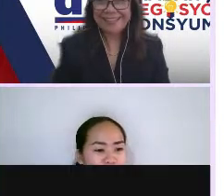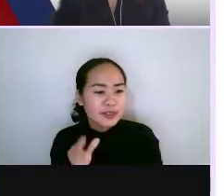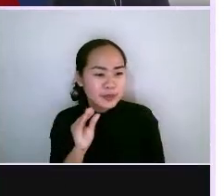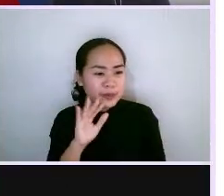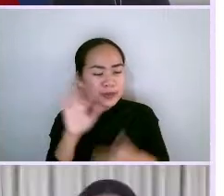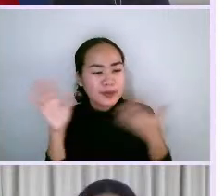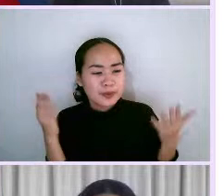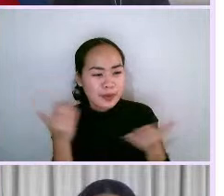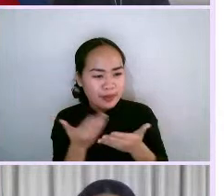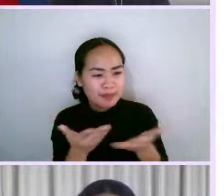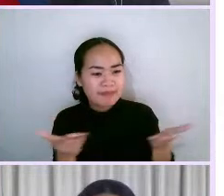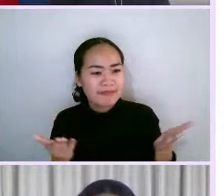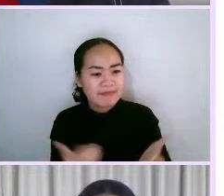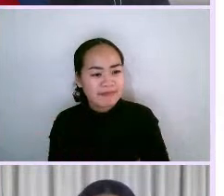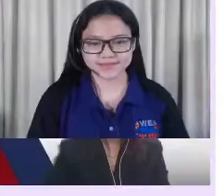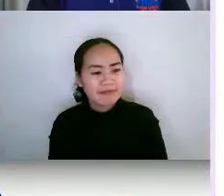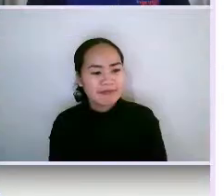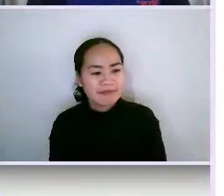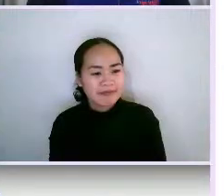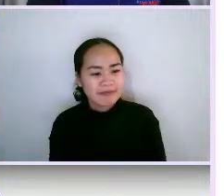lahat.